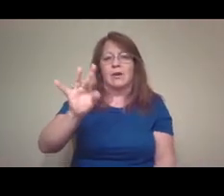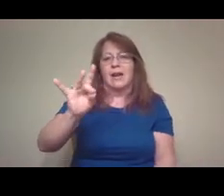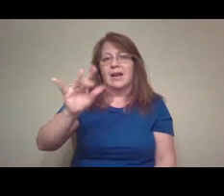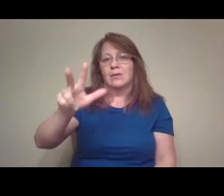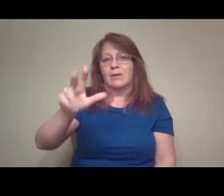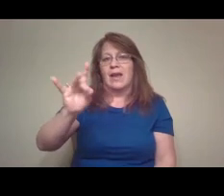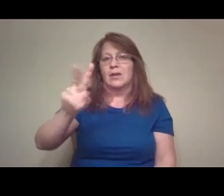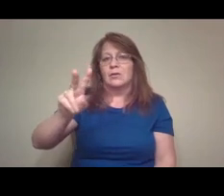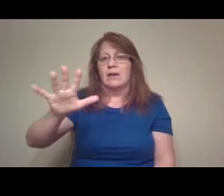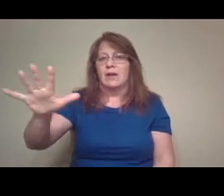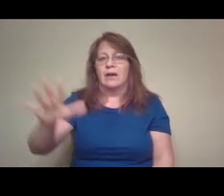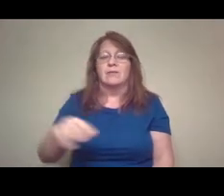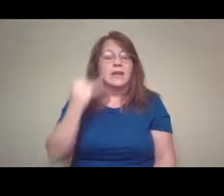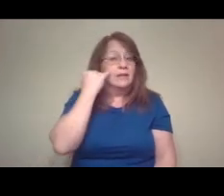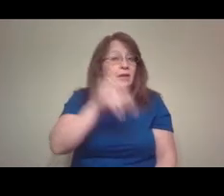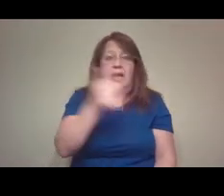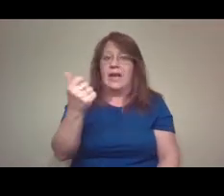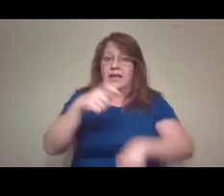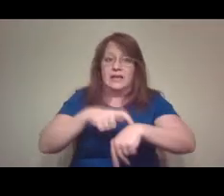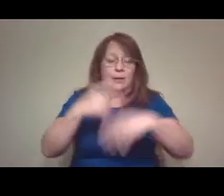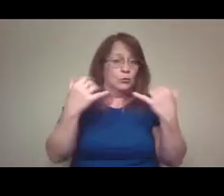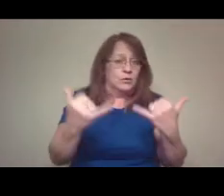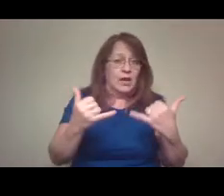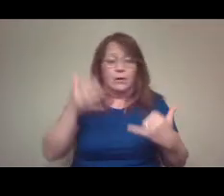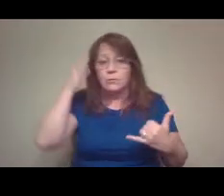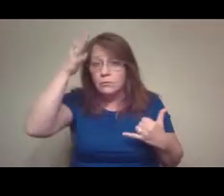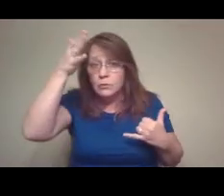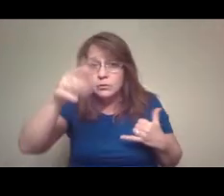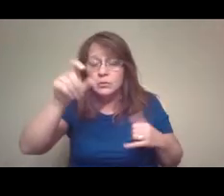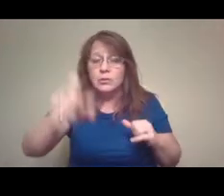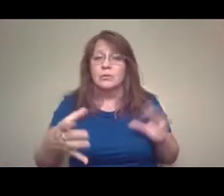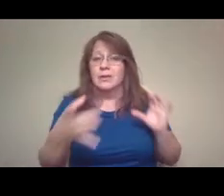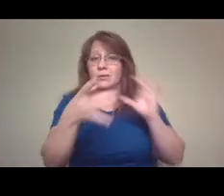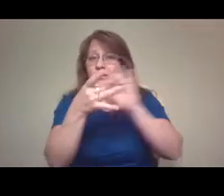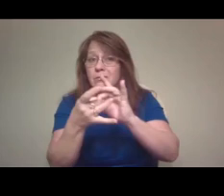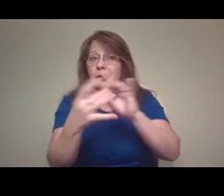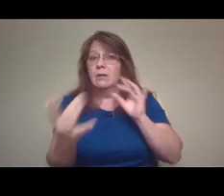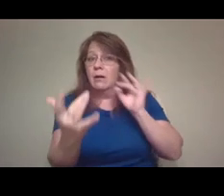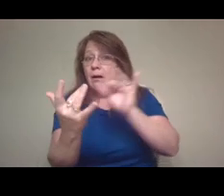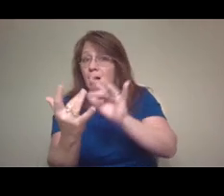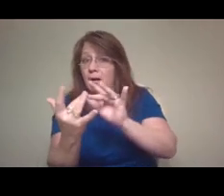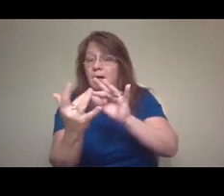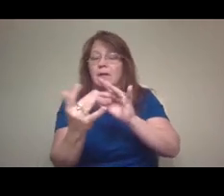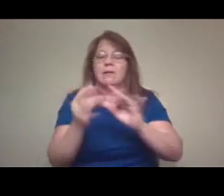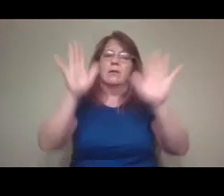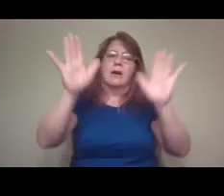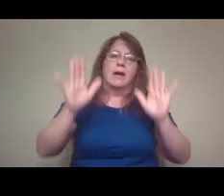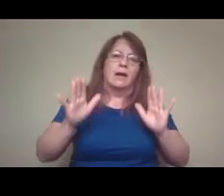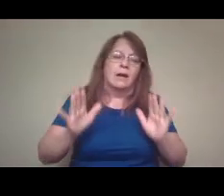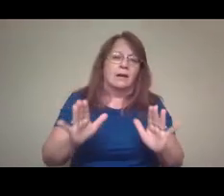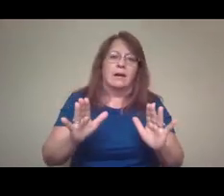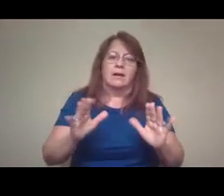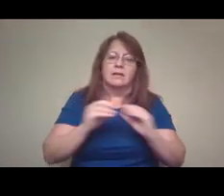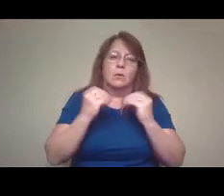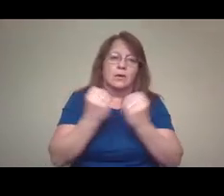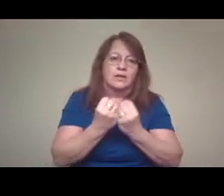1-844-493-8255. So if at any time today or in the future you feel like reaching out to Colorado Crisis Services, they are an excellent organization.